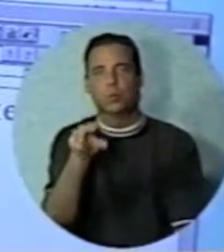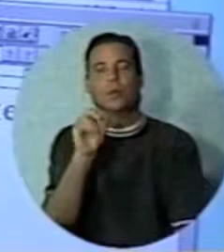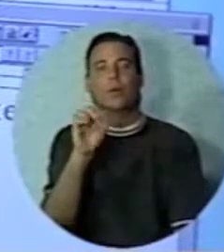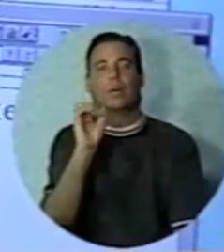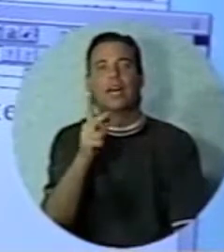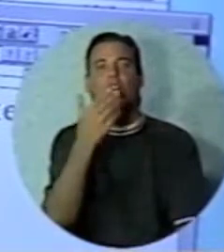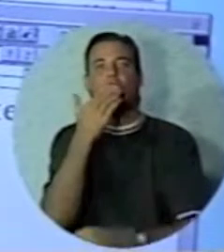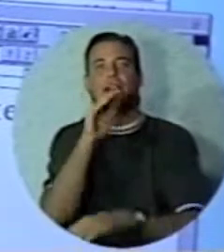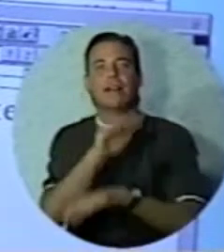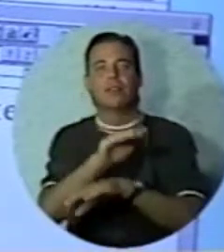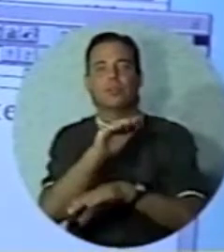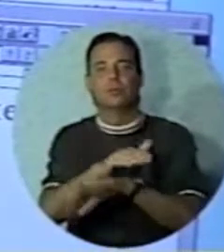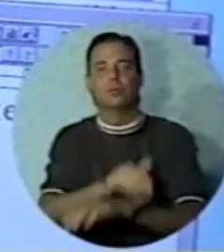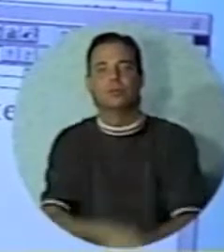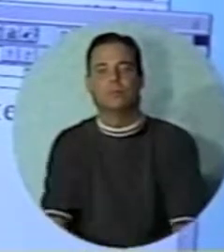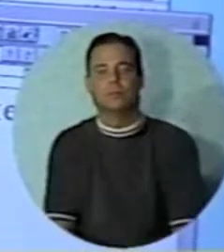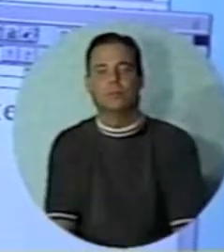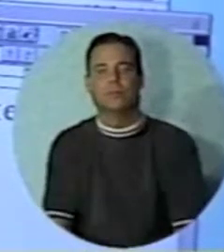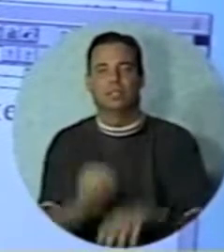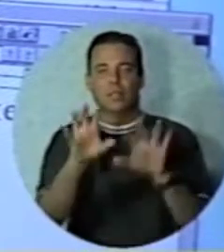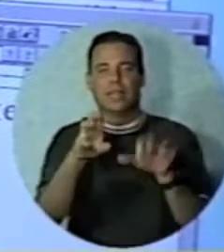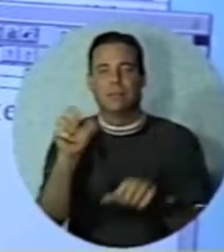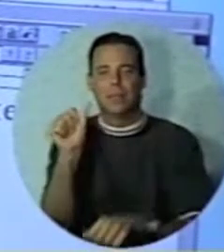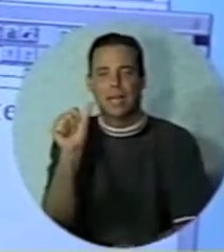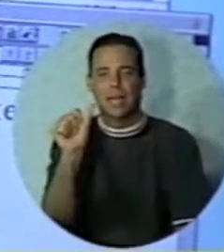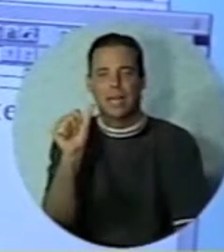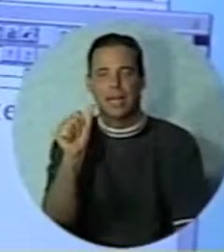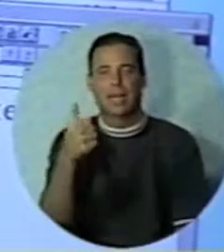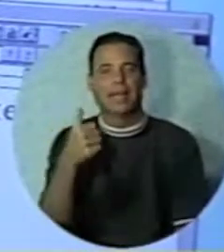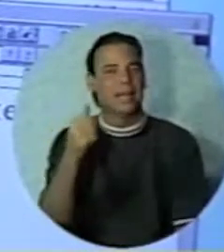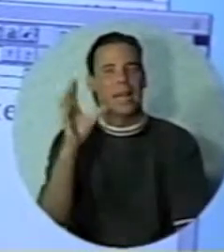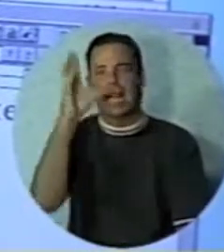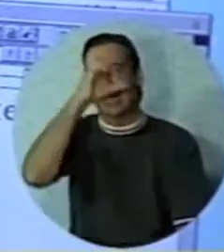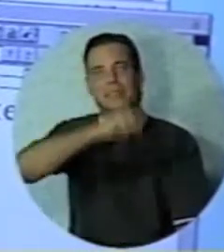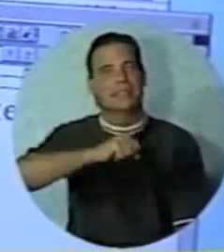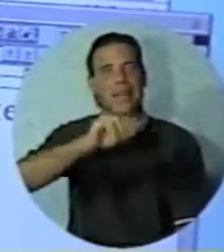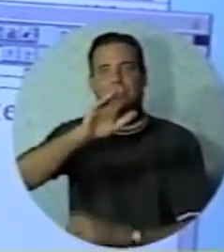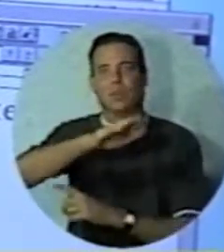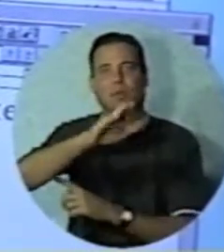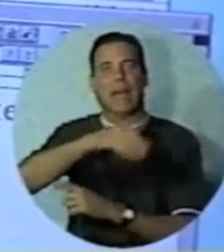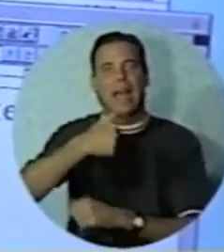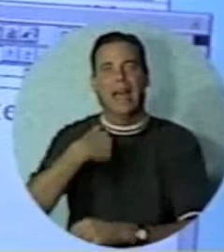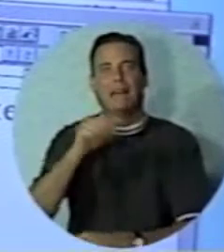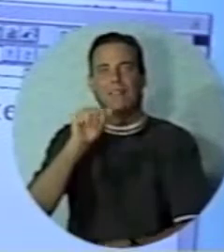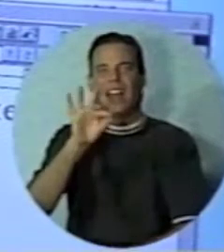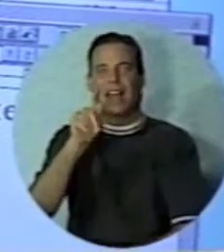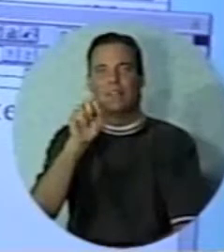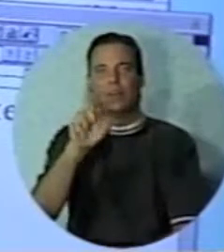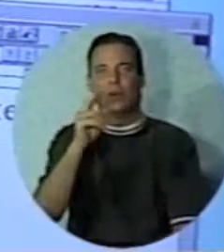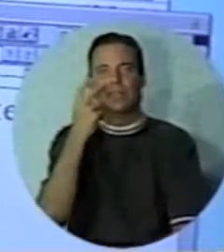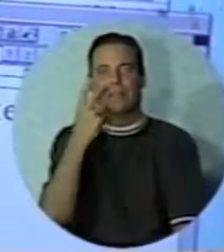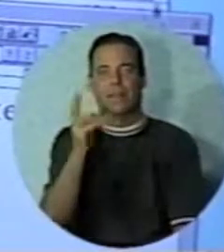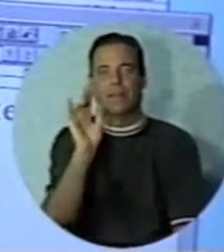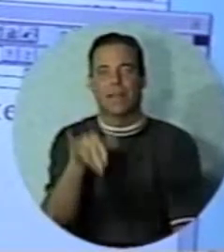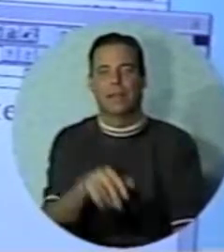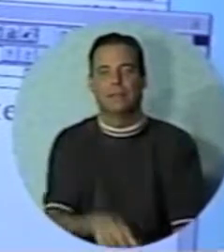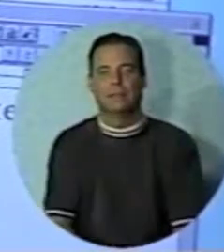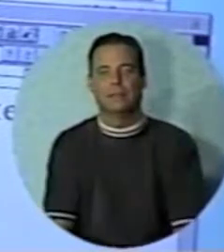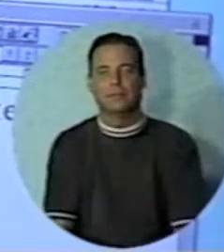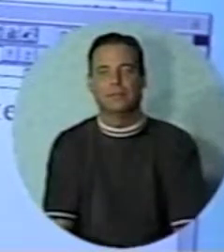afternoon. You type an A. It hasn't guessed afternoon. It's got the word after, I notice.